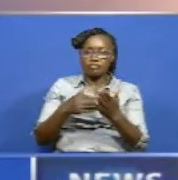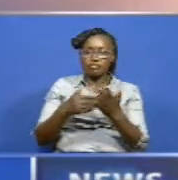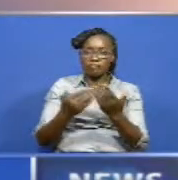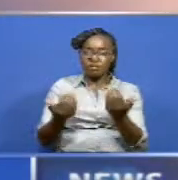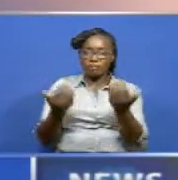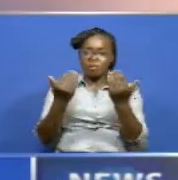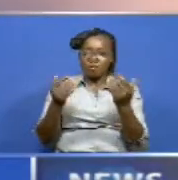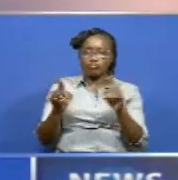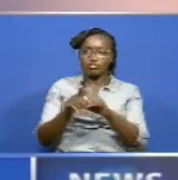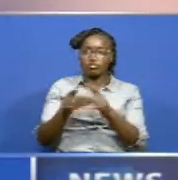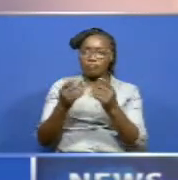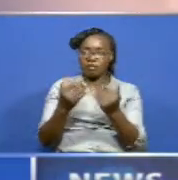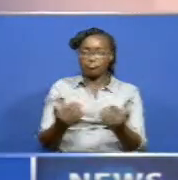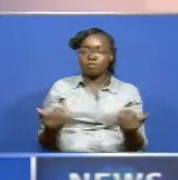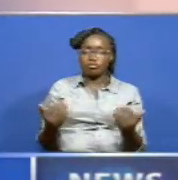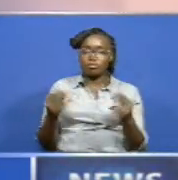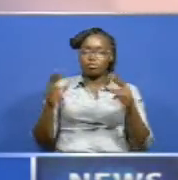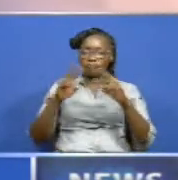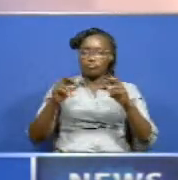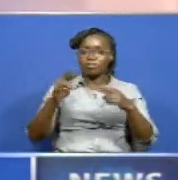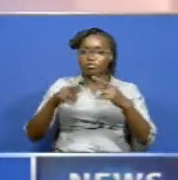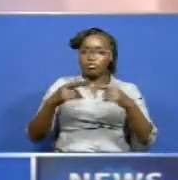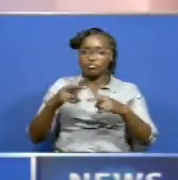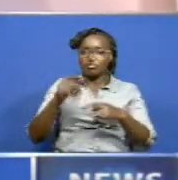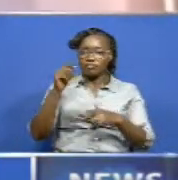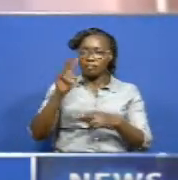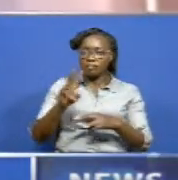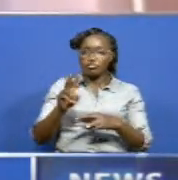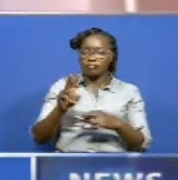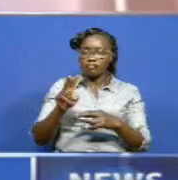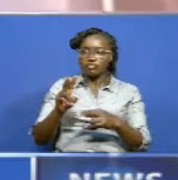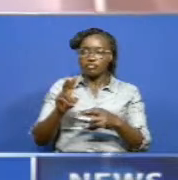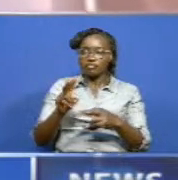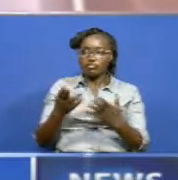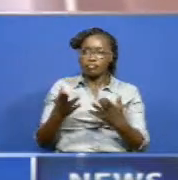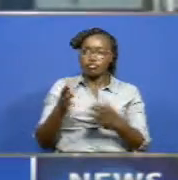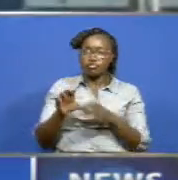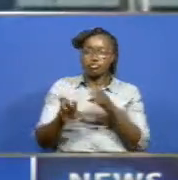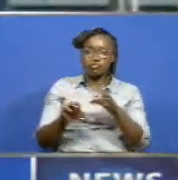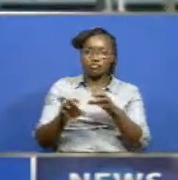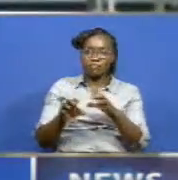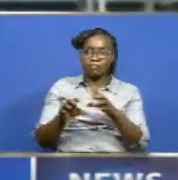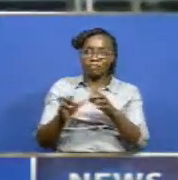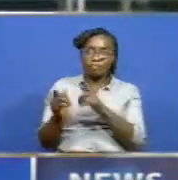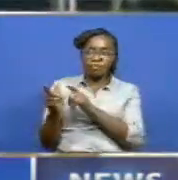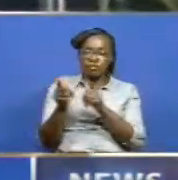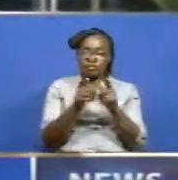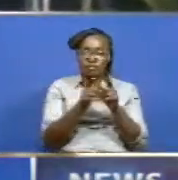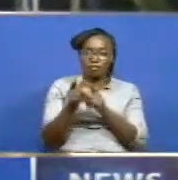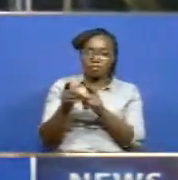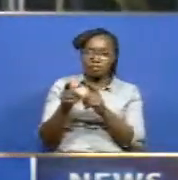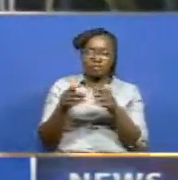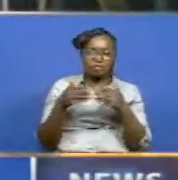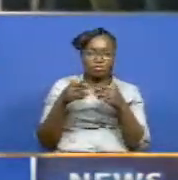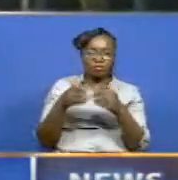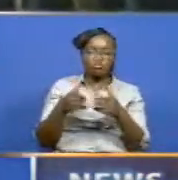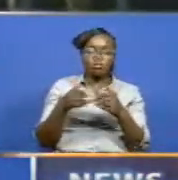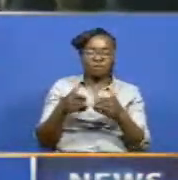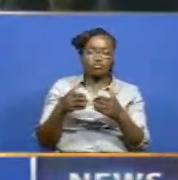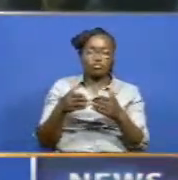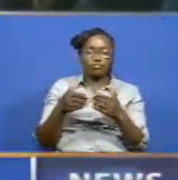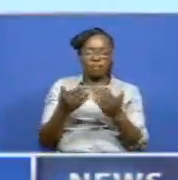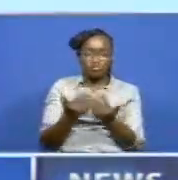children. She says an assessment revealed that the TV channel had aired an animated movie containing scenes of sexually explicit